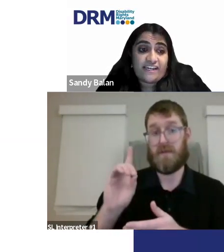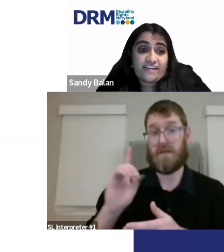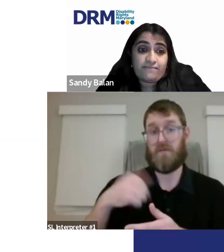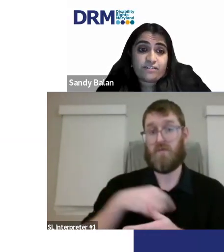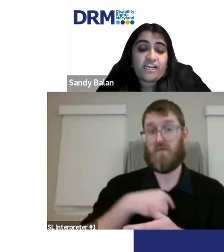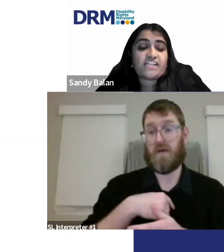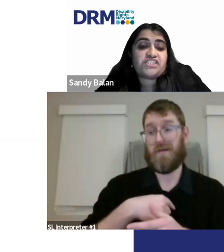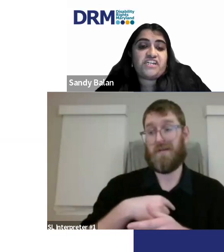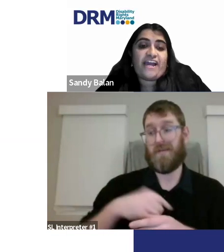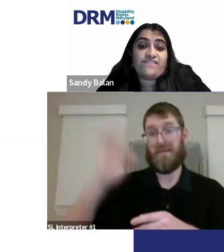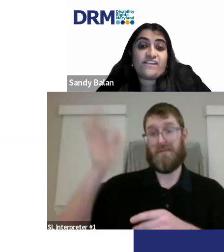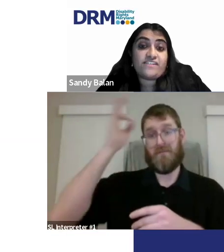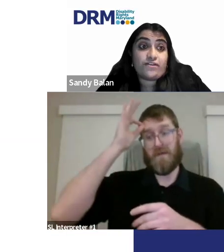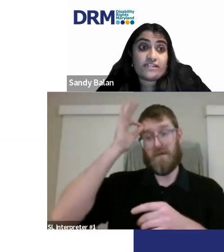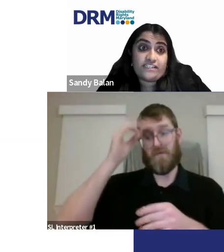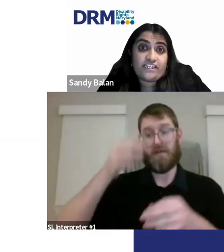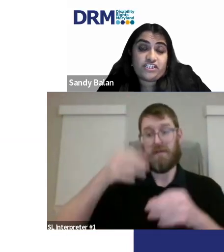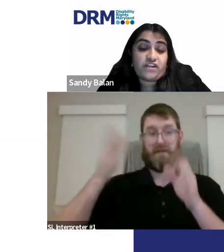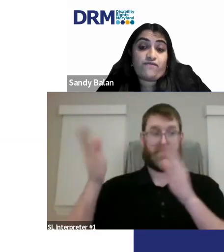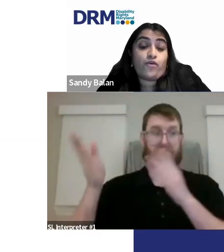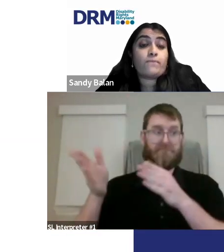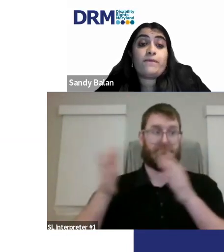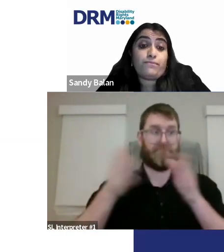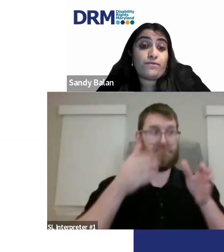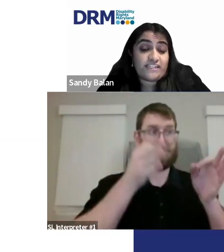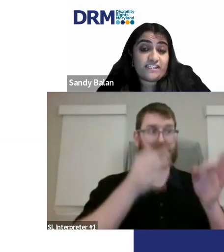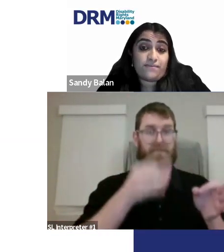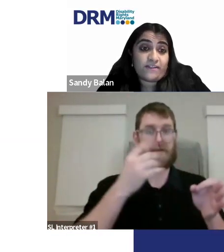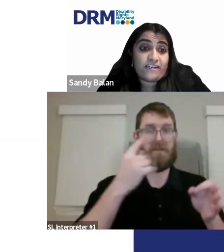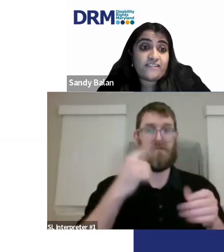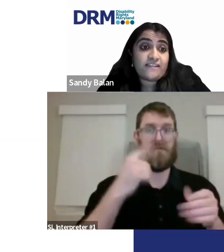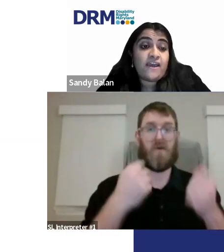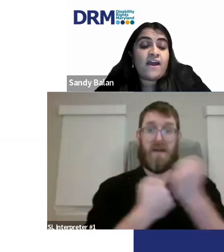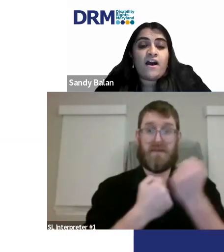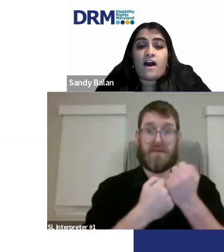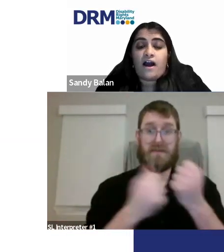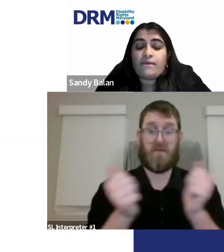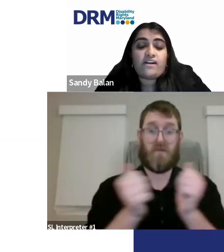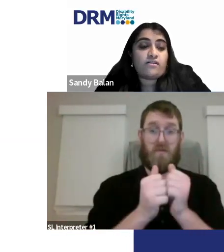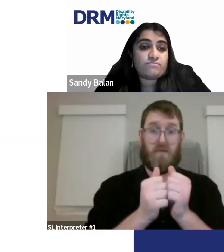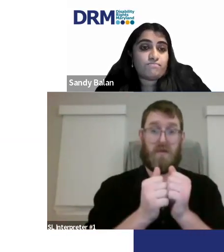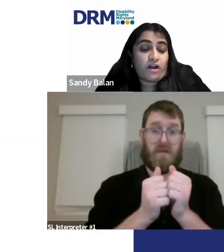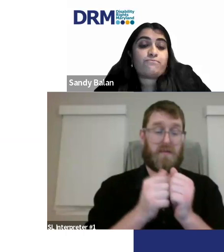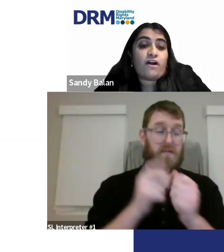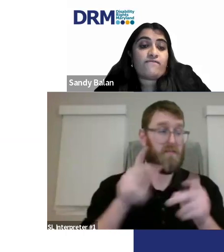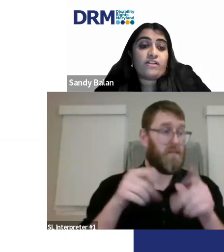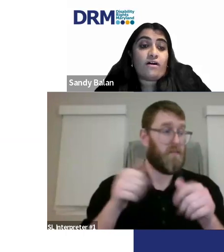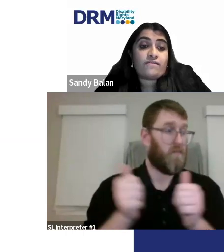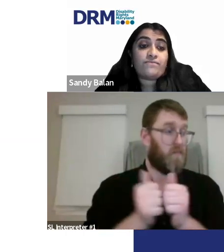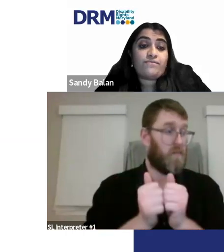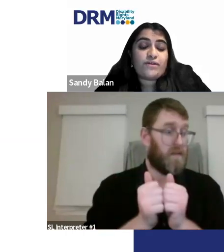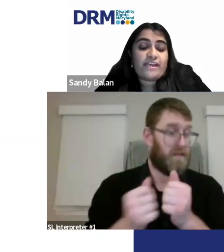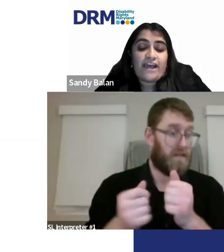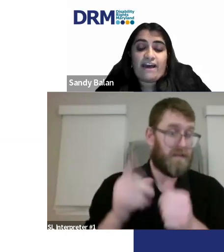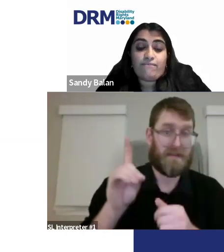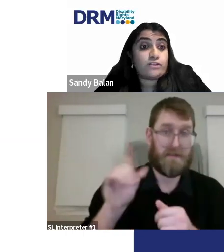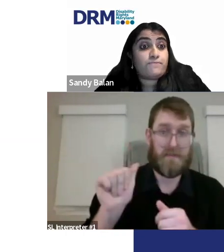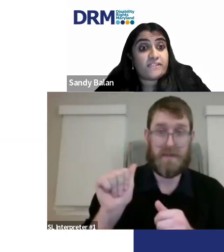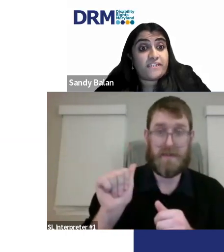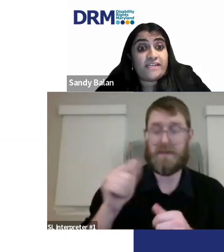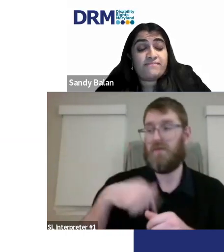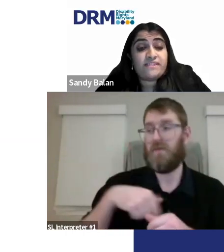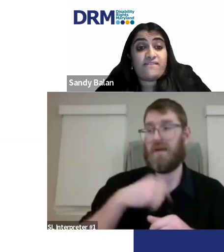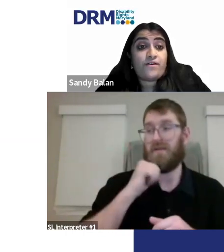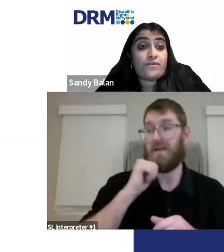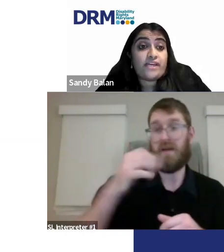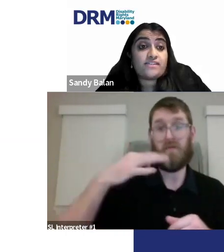federally designated protection and advocacy organization for people with disabilities. In our nonprofit law firm, we have